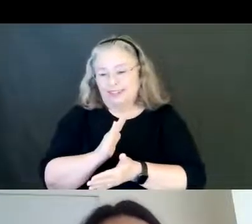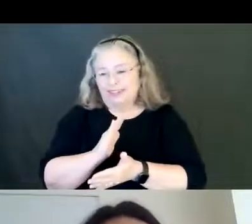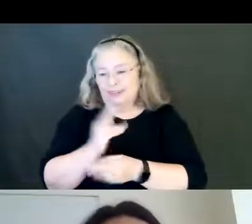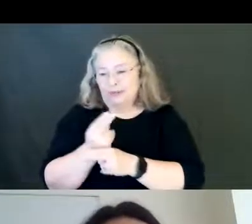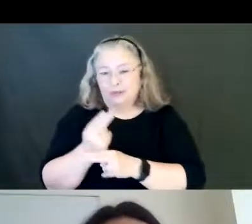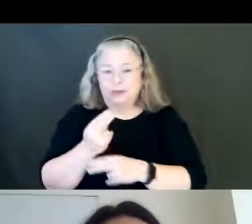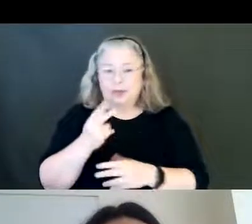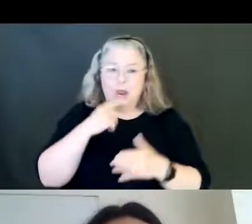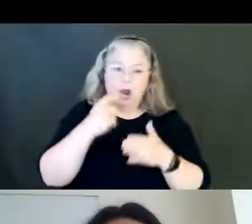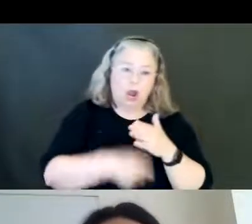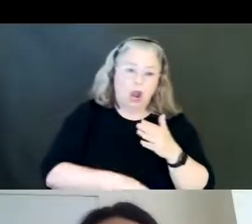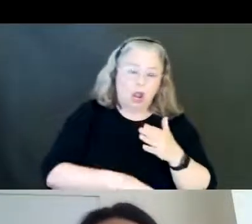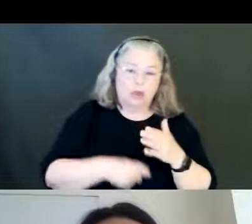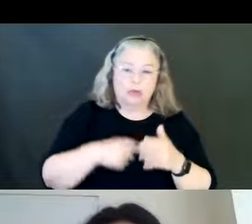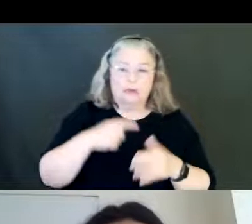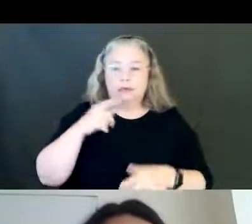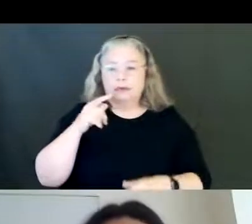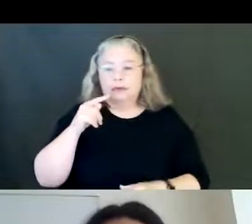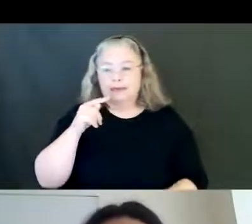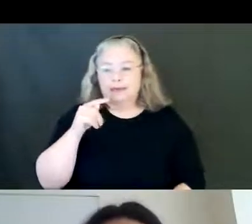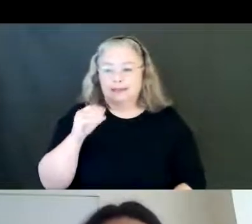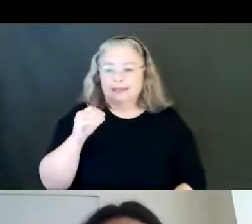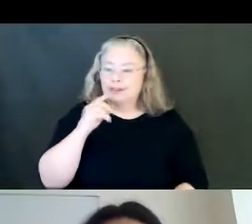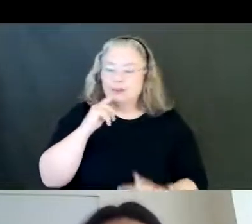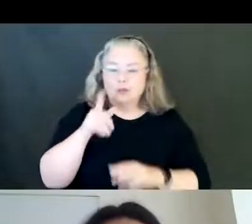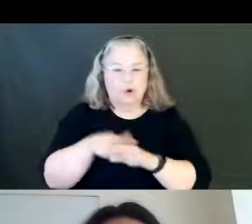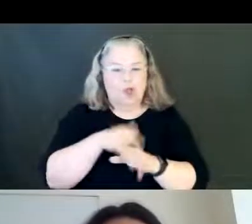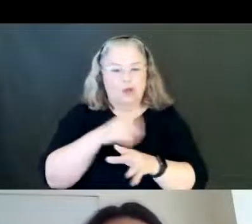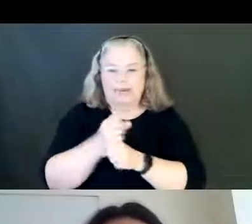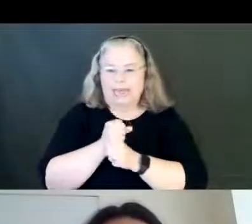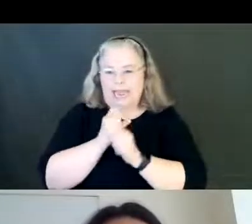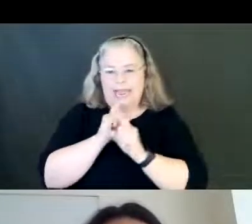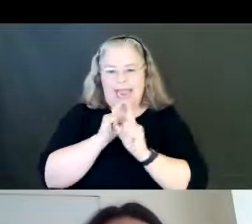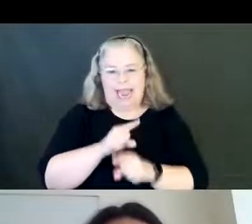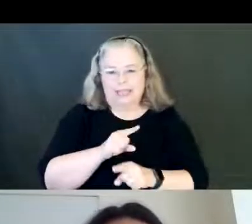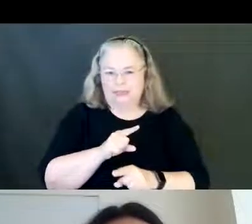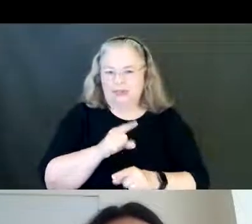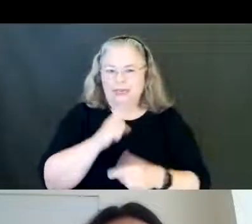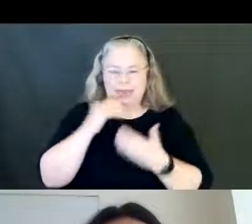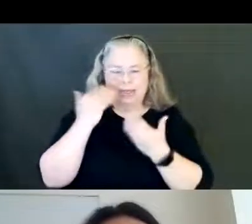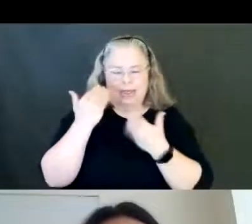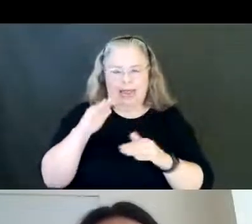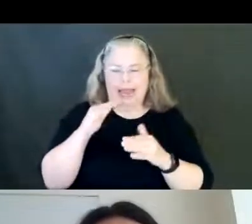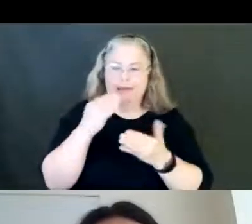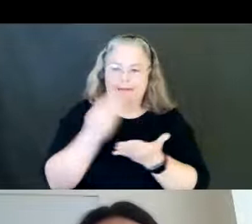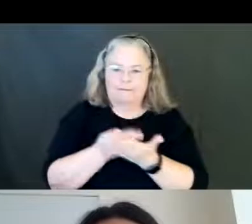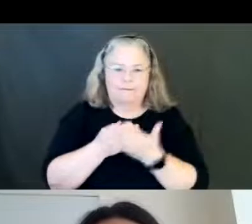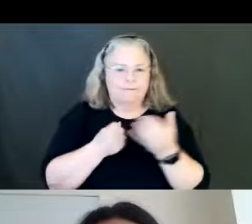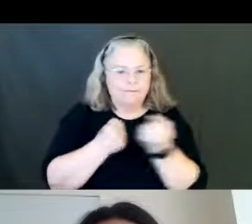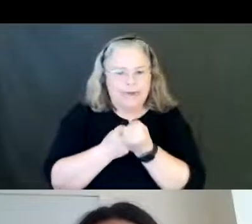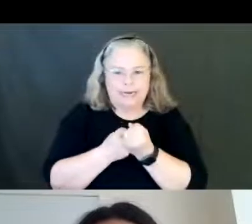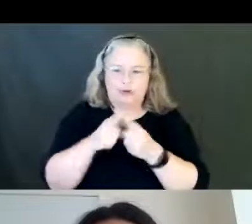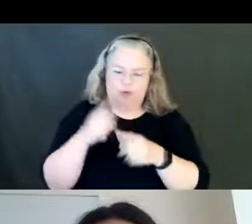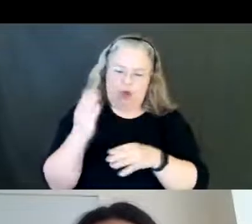Takes too long to get answers when it isn't canned. I totally get that. Limited funding to upgrade or to keep up with the latest